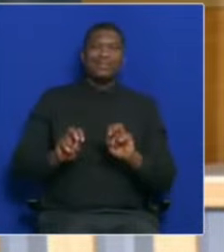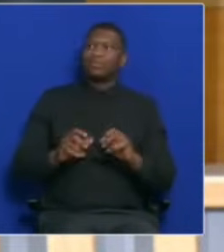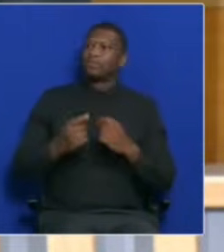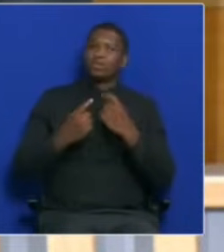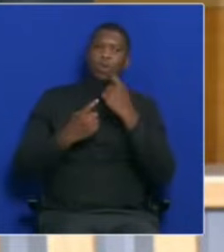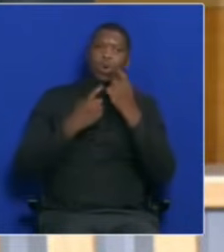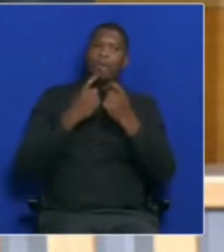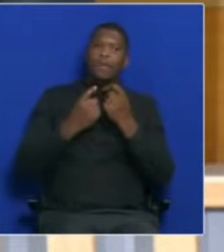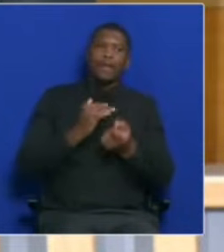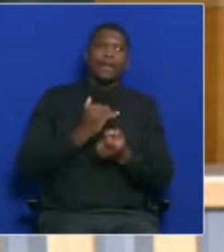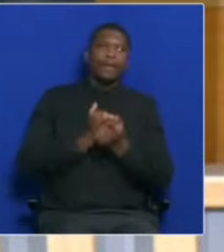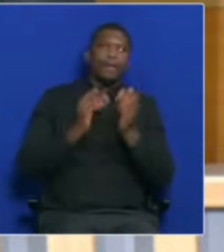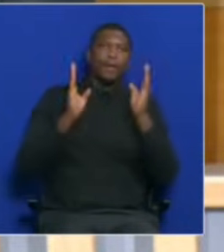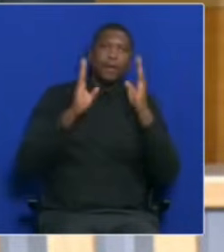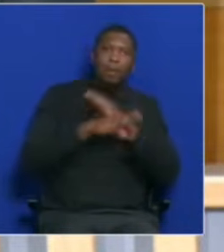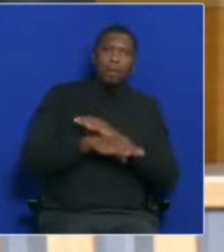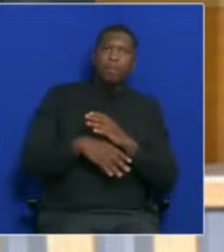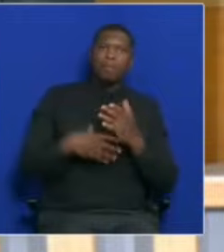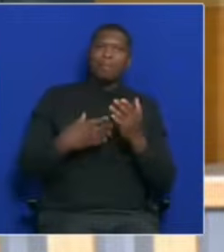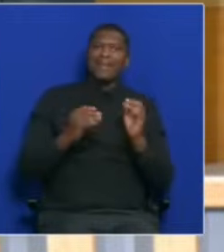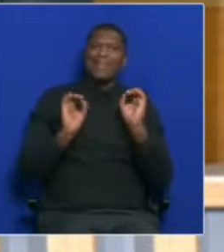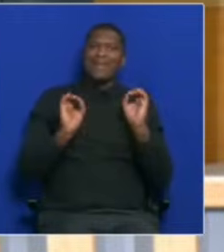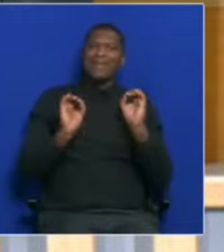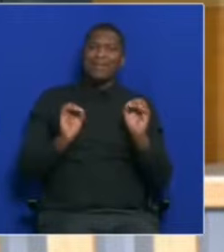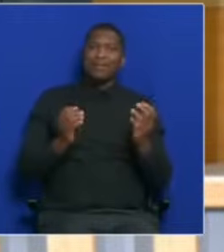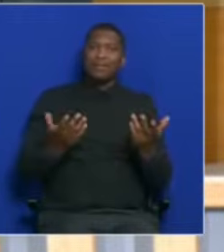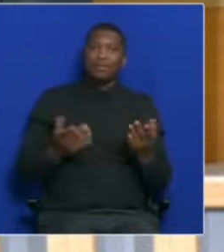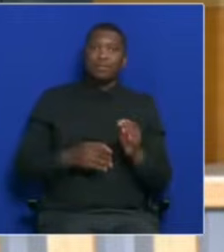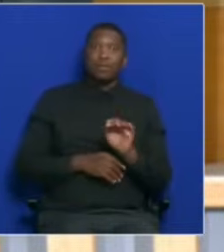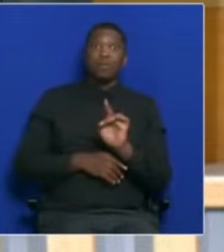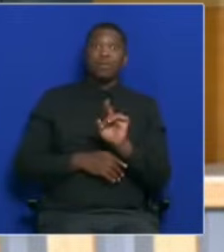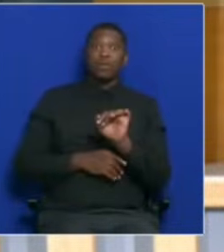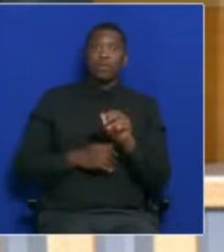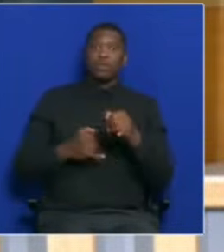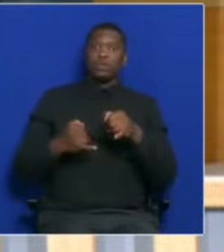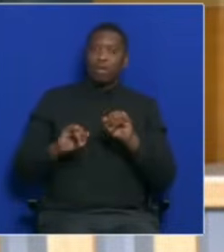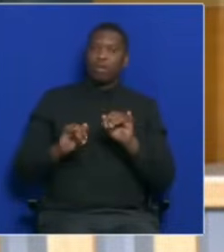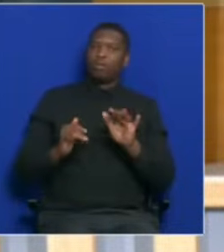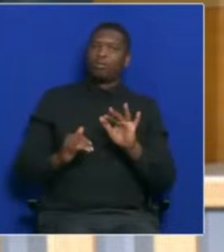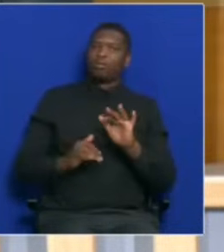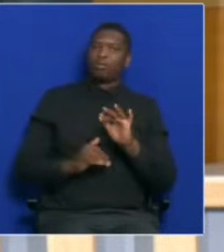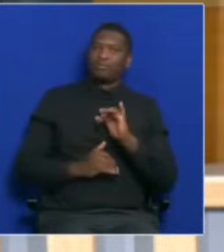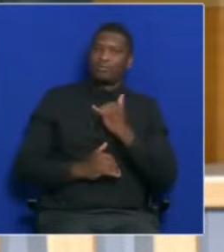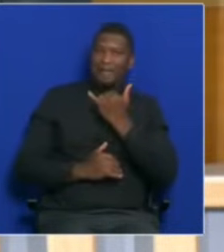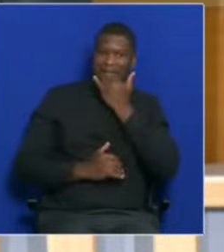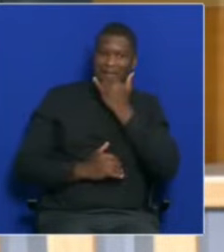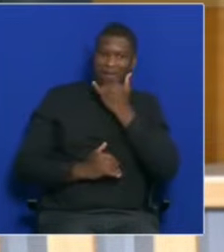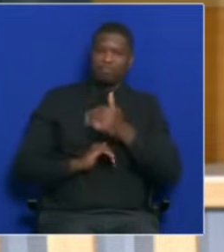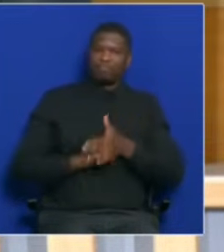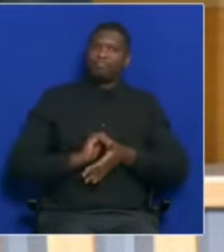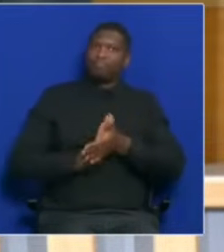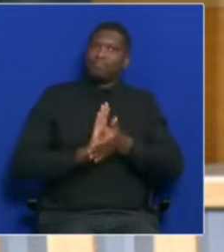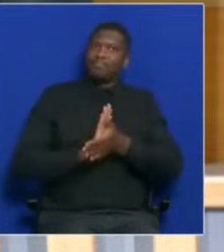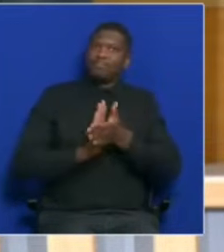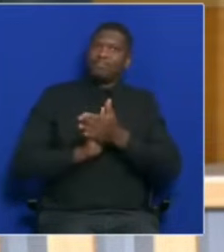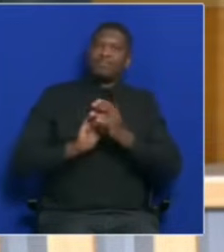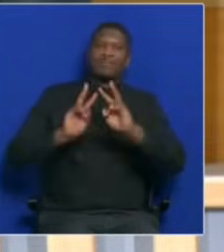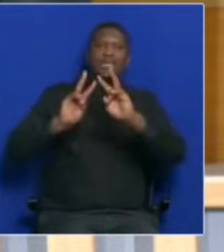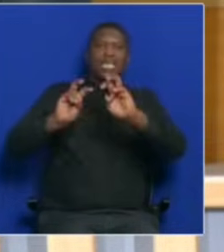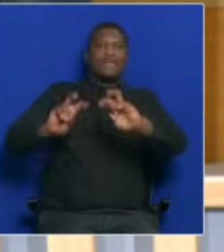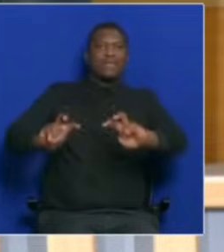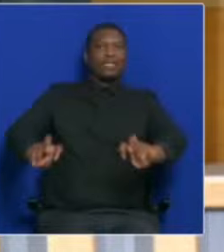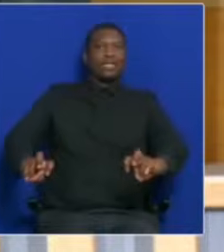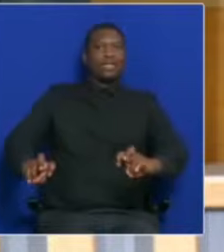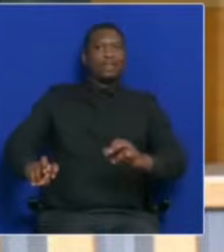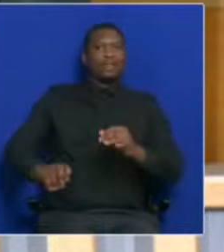nothing. But you're all happy to investigate Mr.